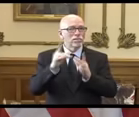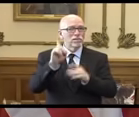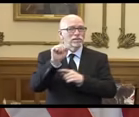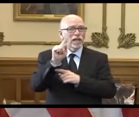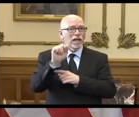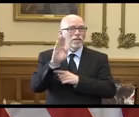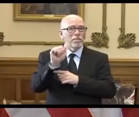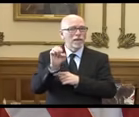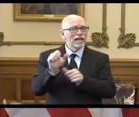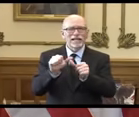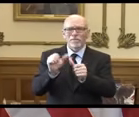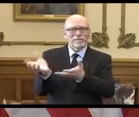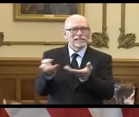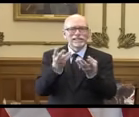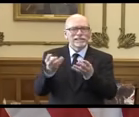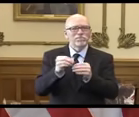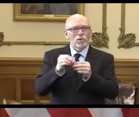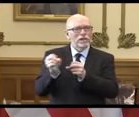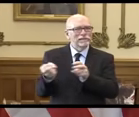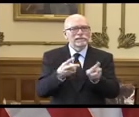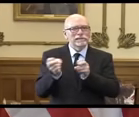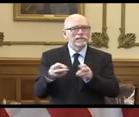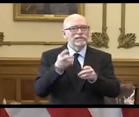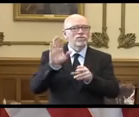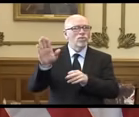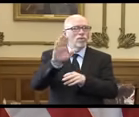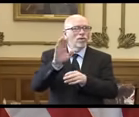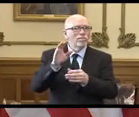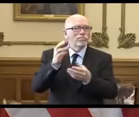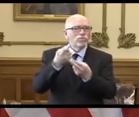2-on-1 database, keep it coming. We've spent